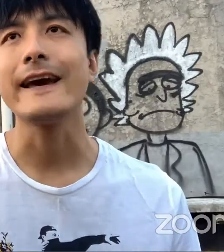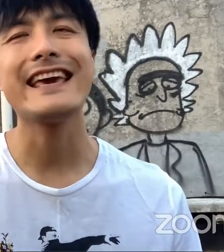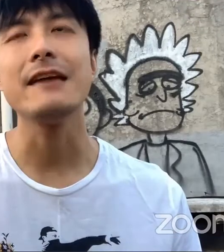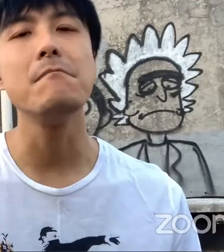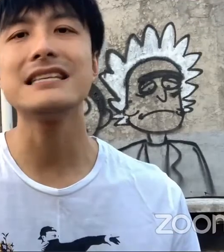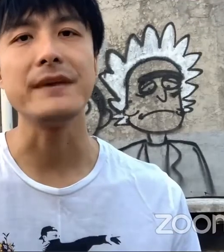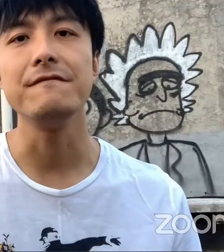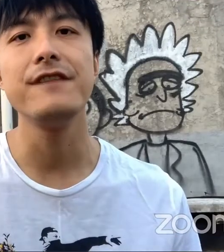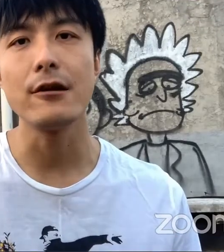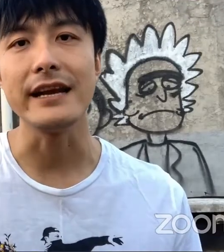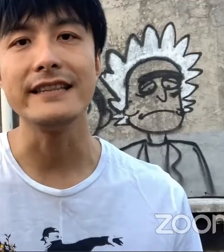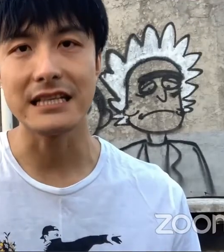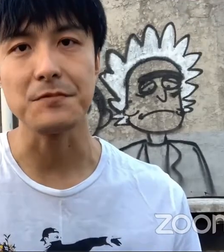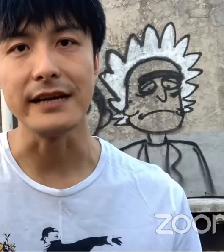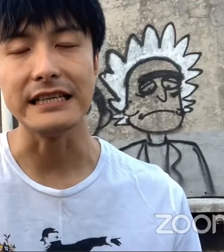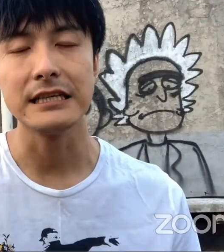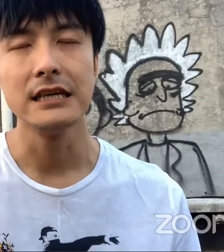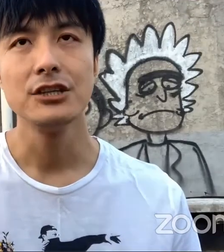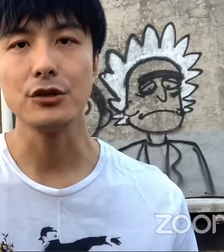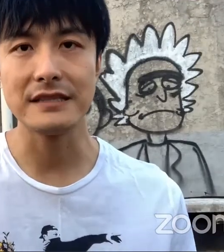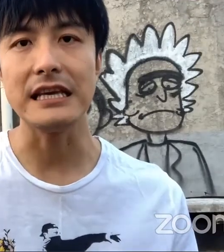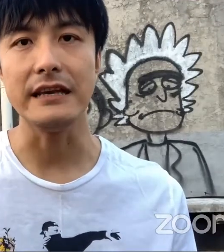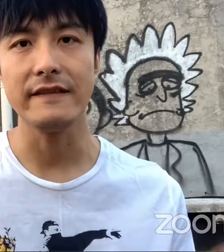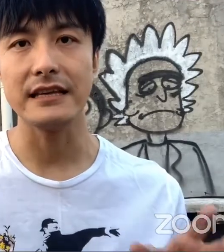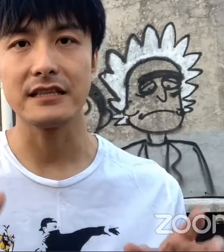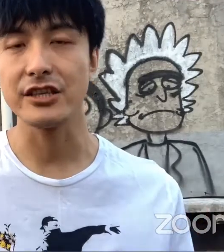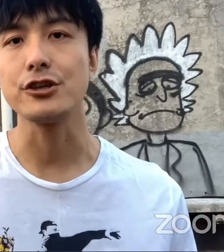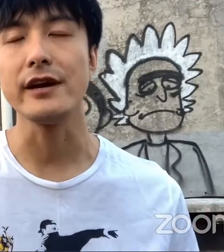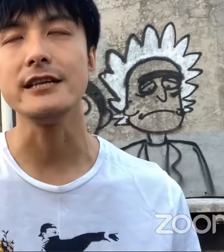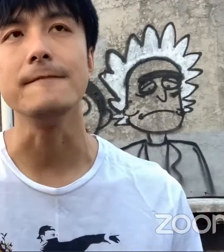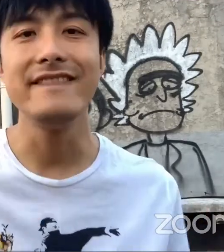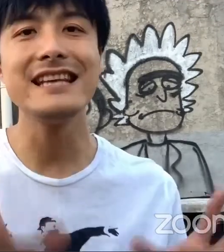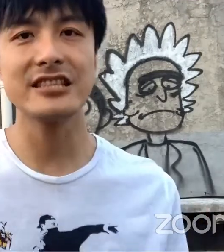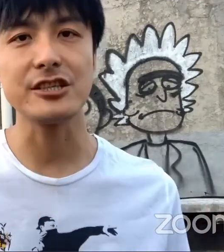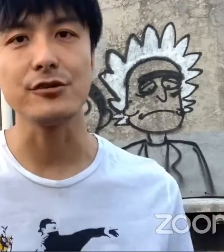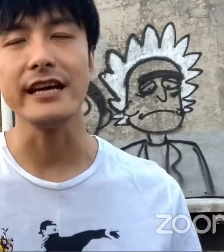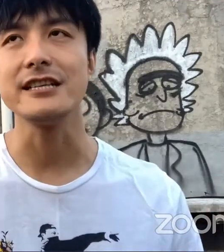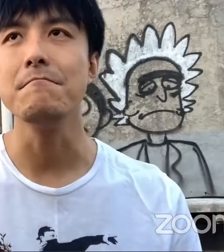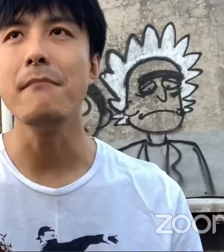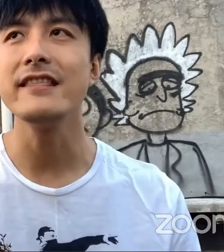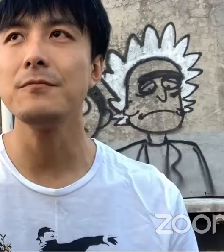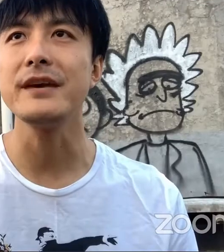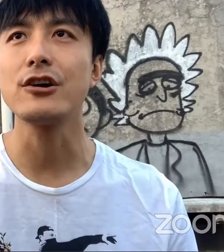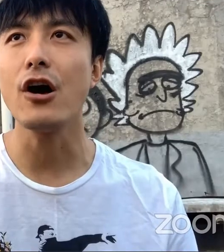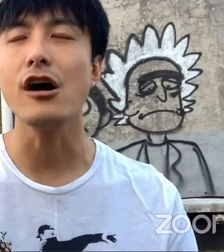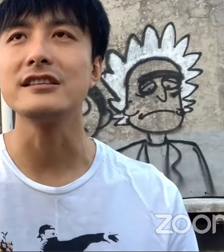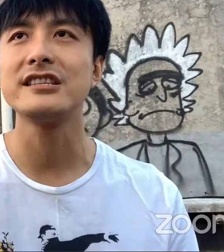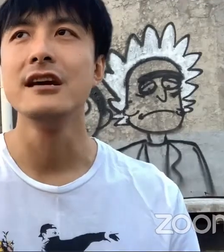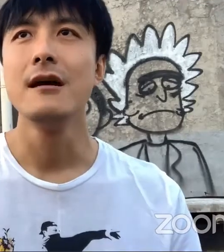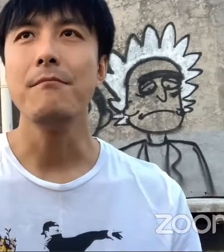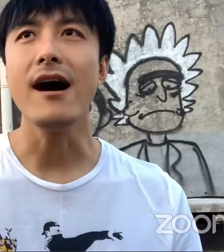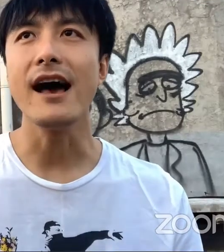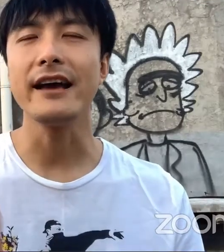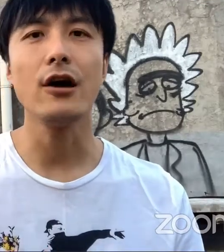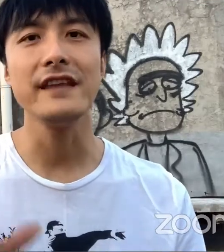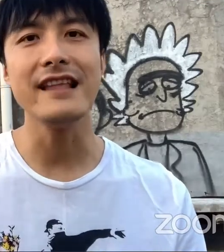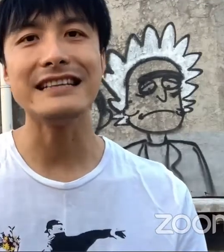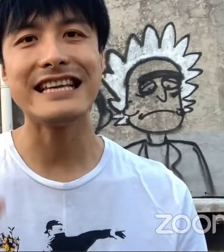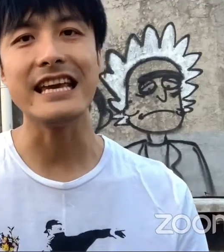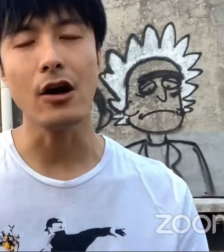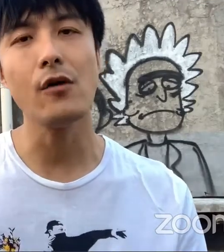He must be very desperate to see this situation. This situation might not be caused by